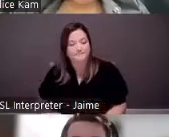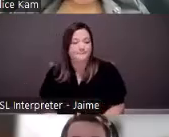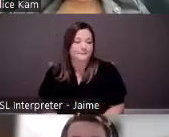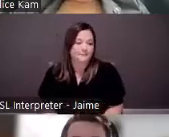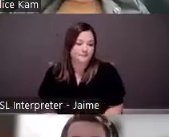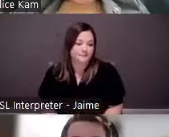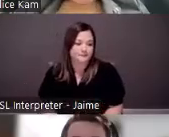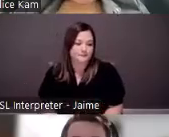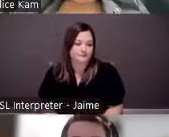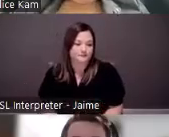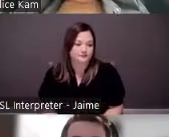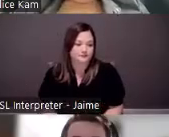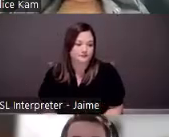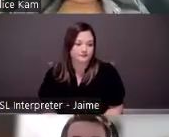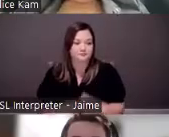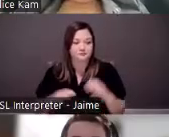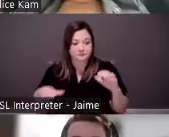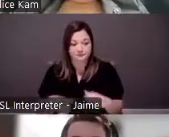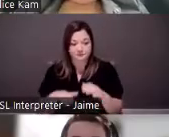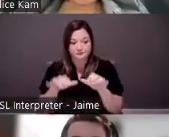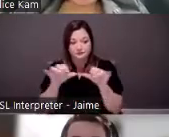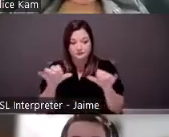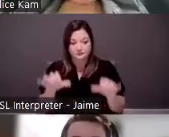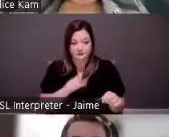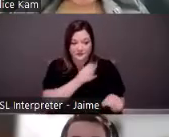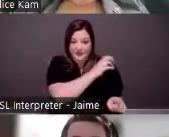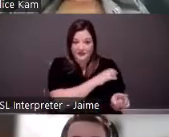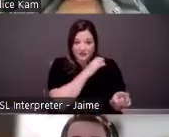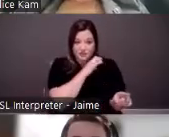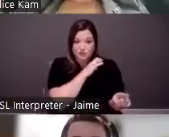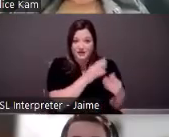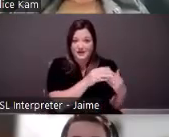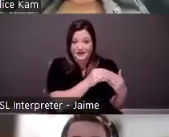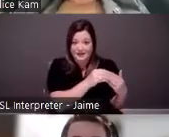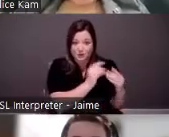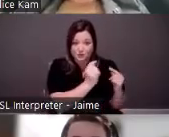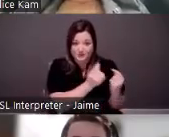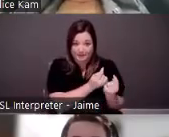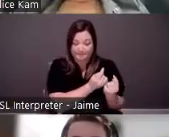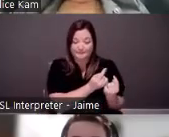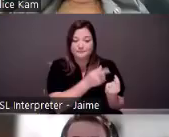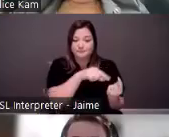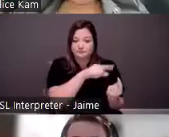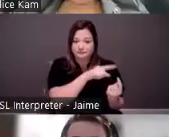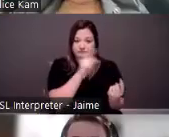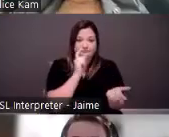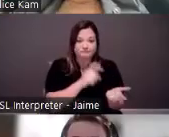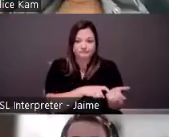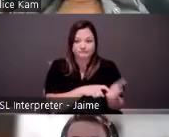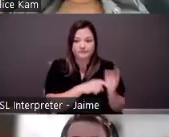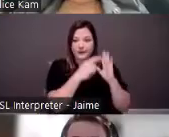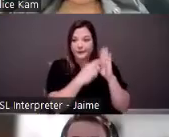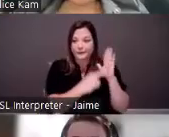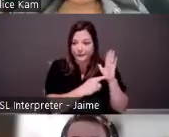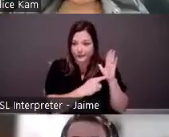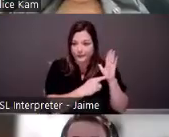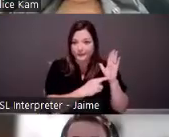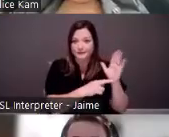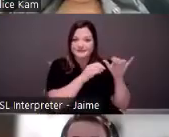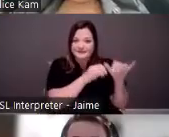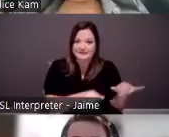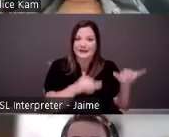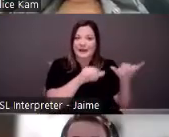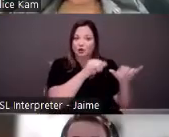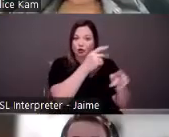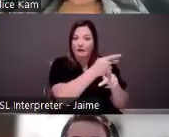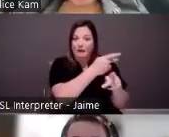And in the activity system of the clinician and leader team, they also identify that, the rules are more standardized care, that they're